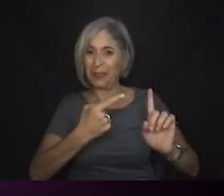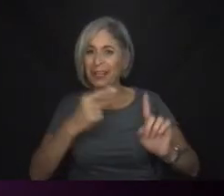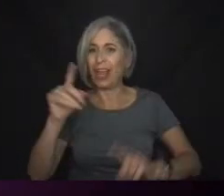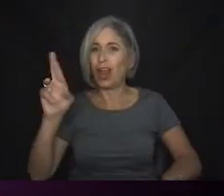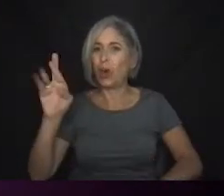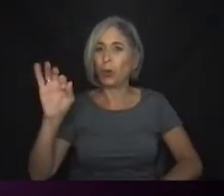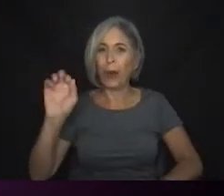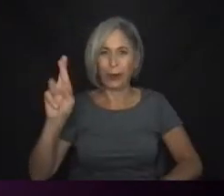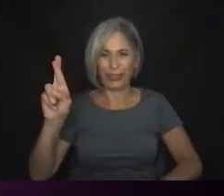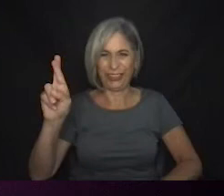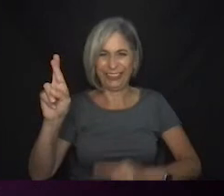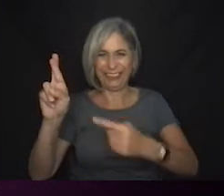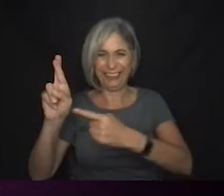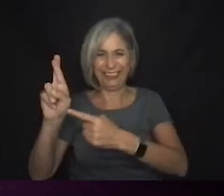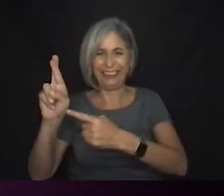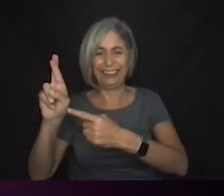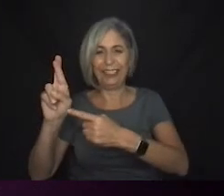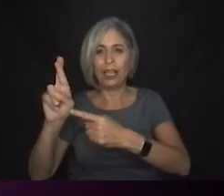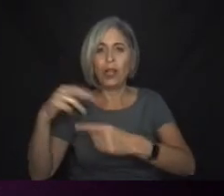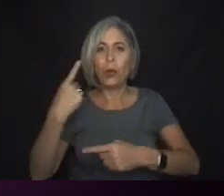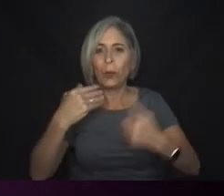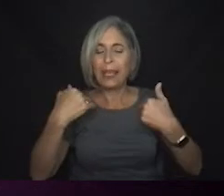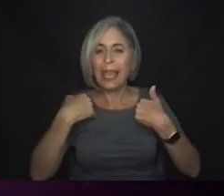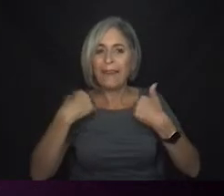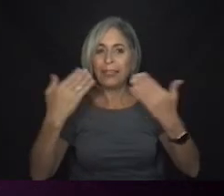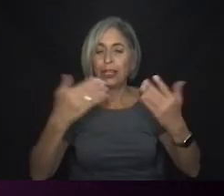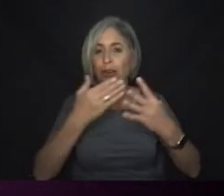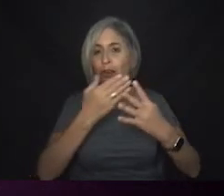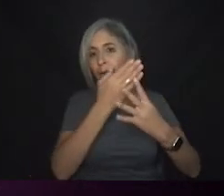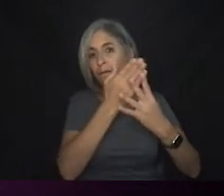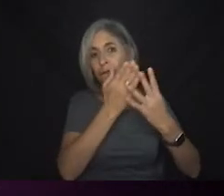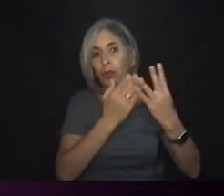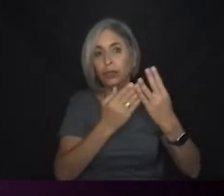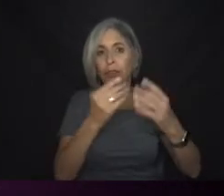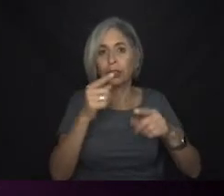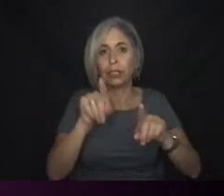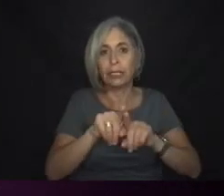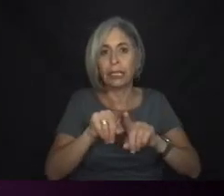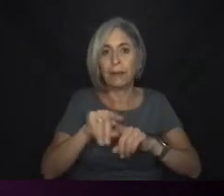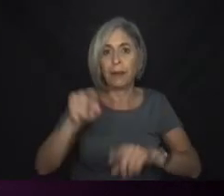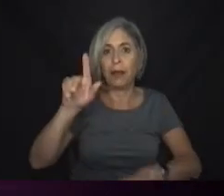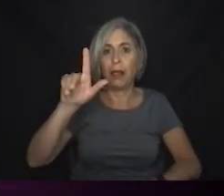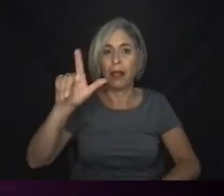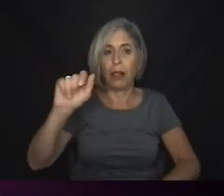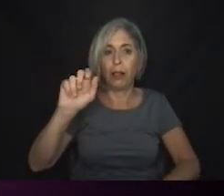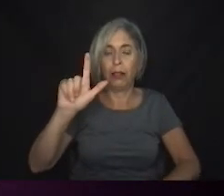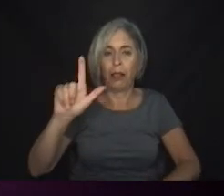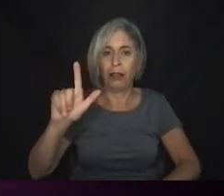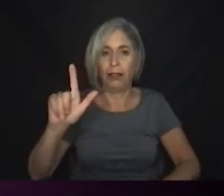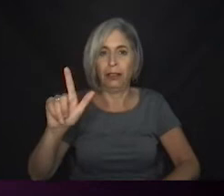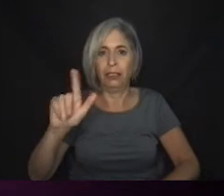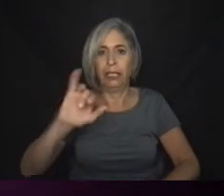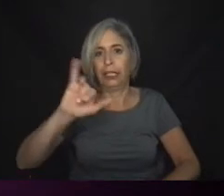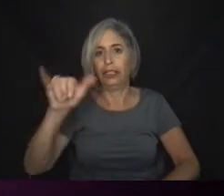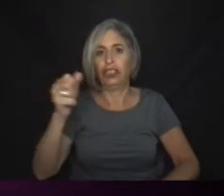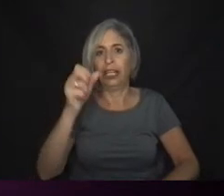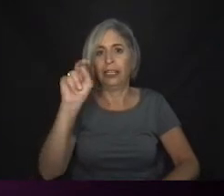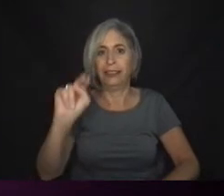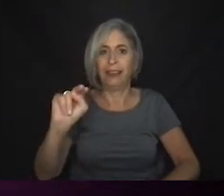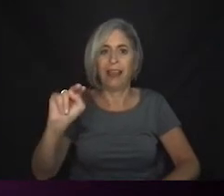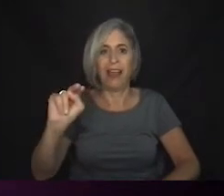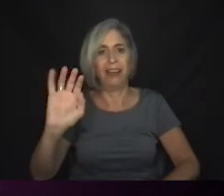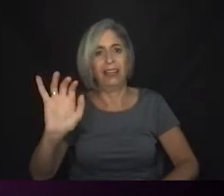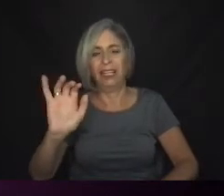router, right. So what we want to do is we have here a folder called lol, and like nothing, just package.json, some config. So